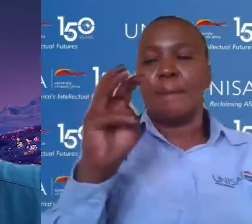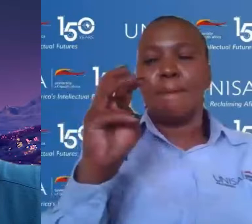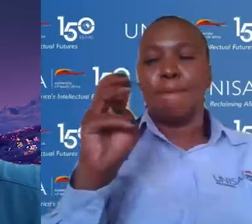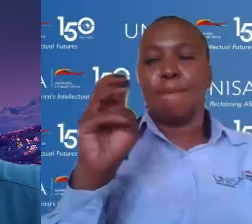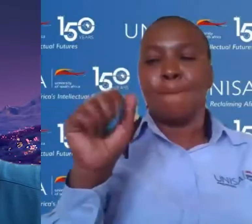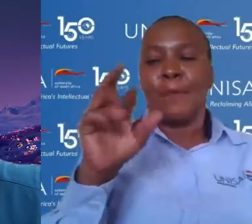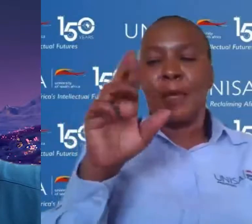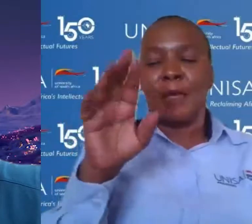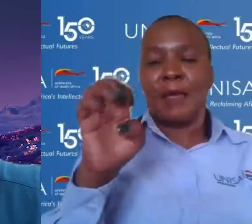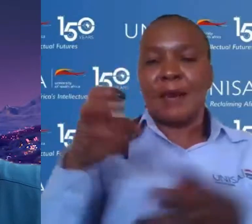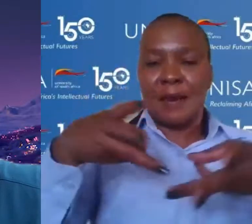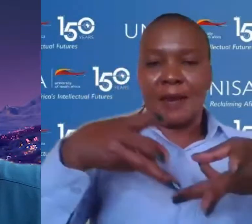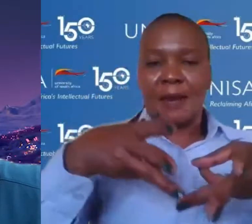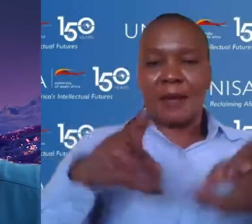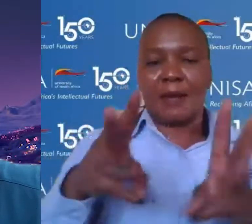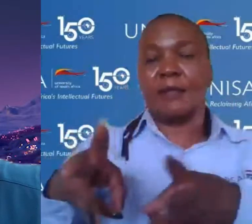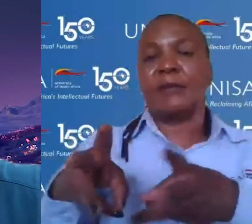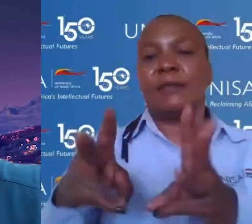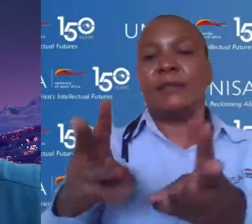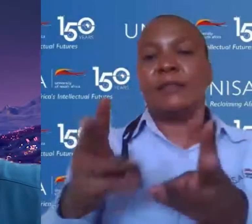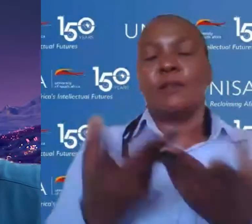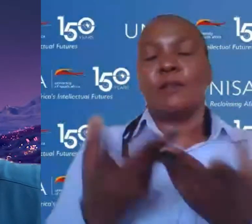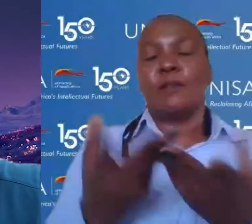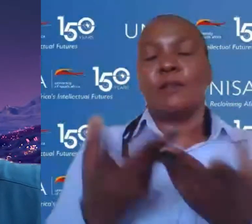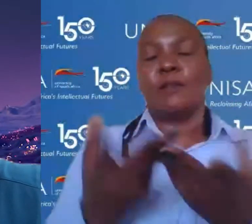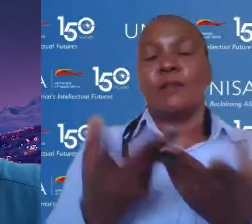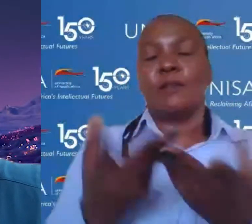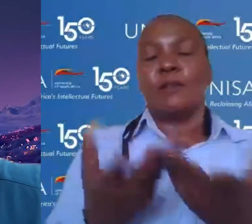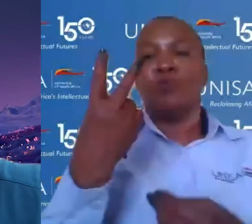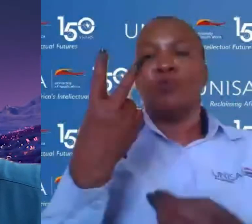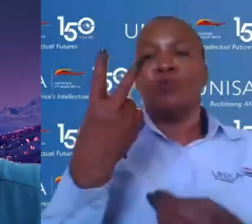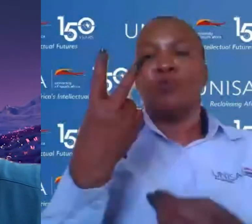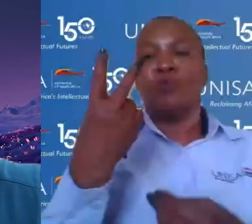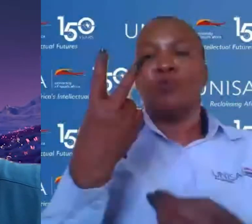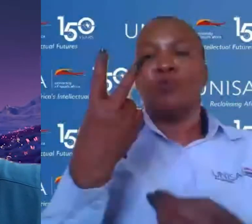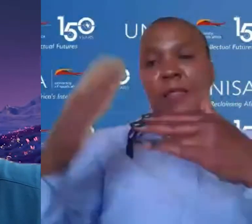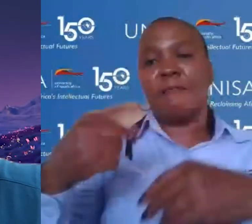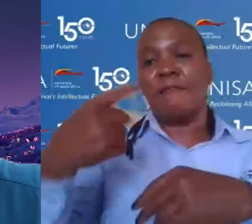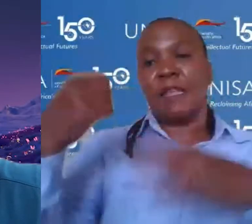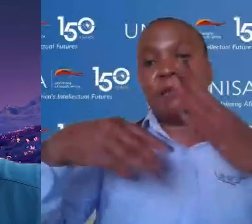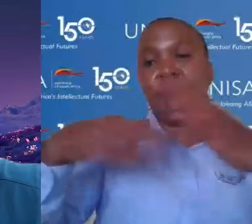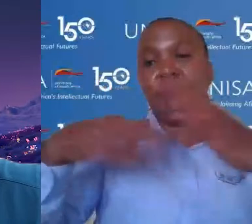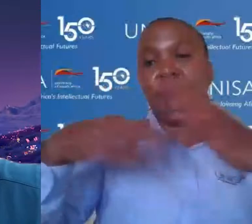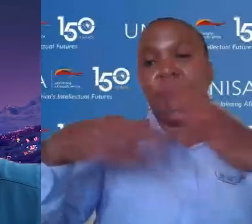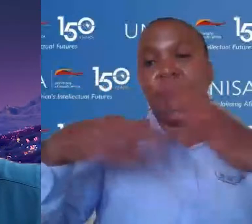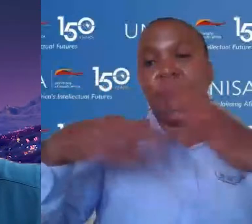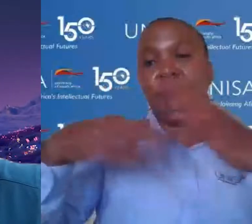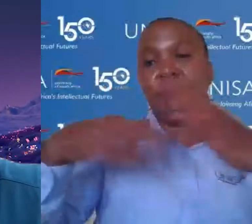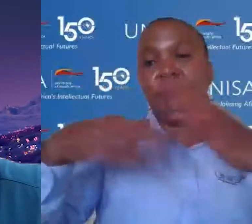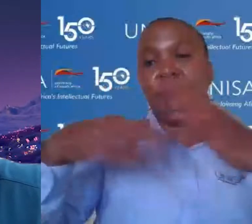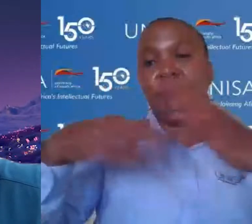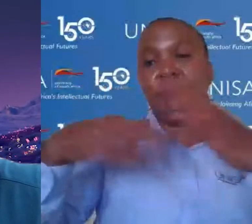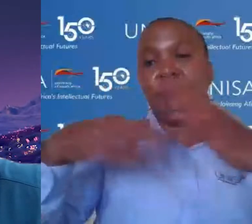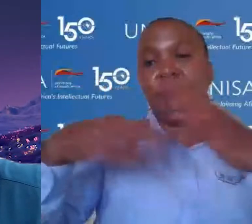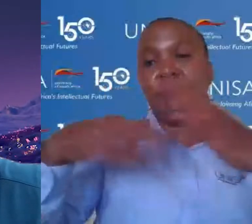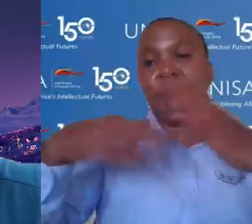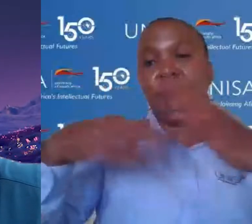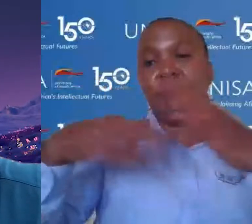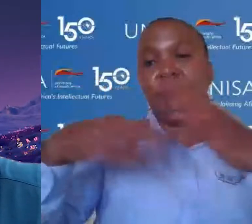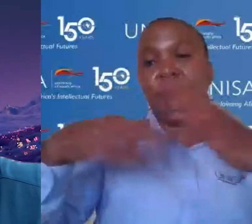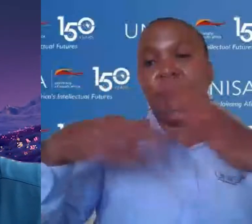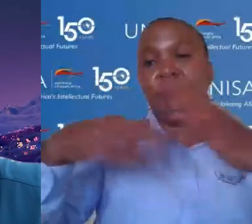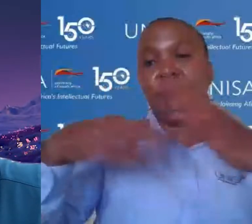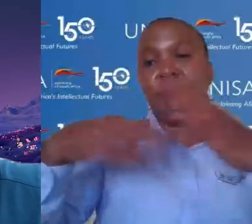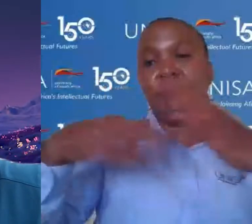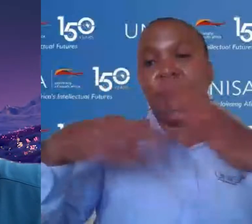find two buildings. The first building block is the administrative block, and you have another building across